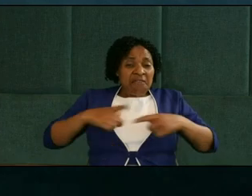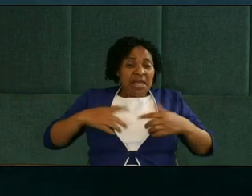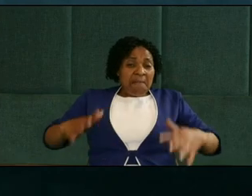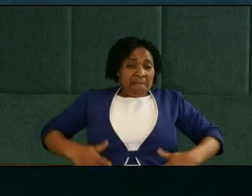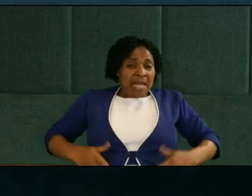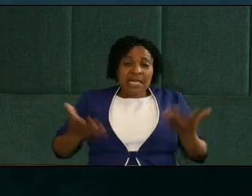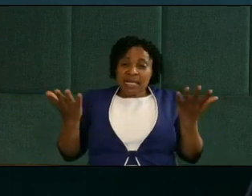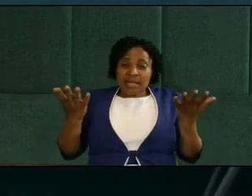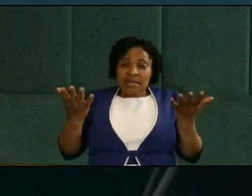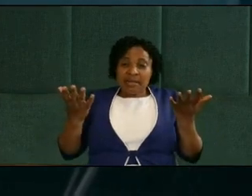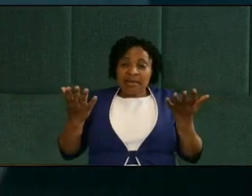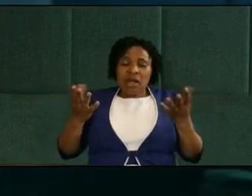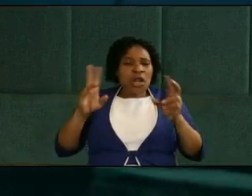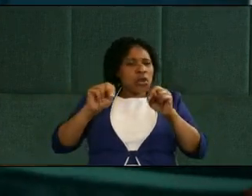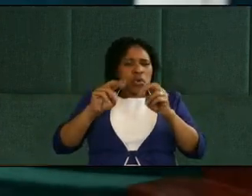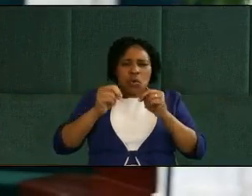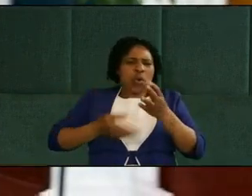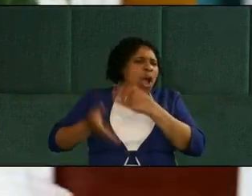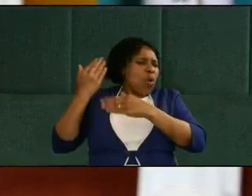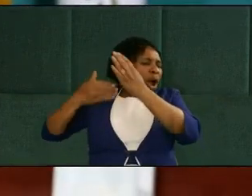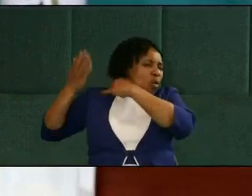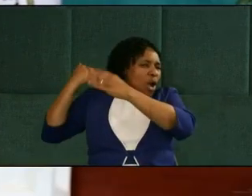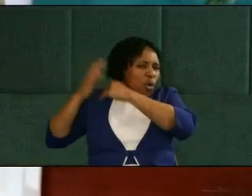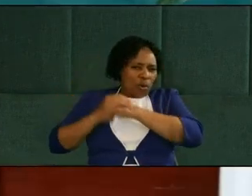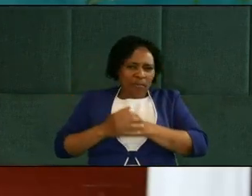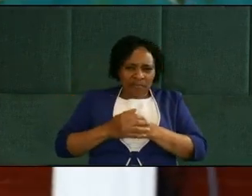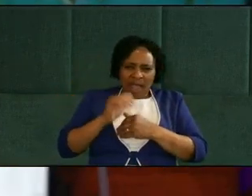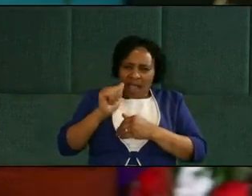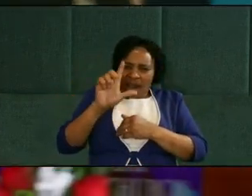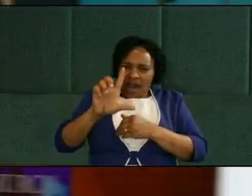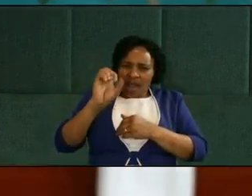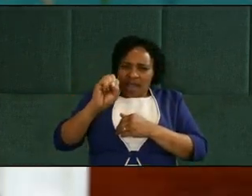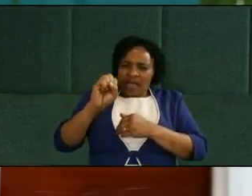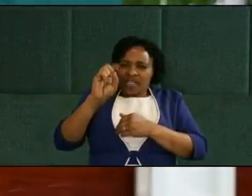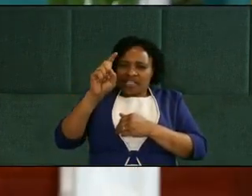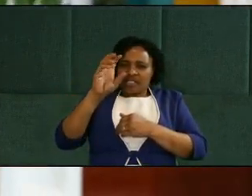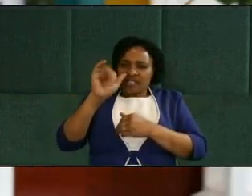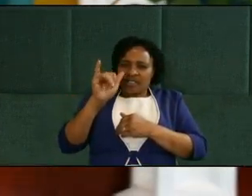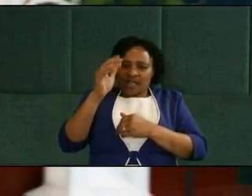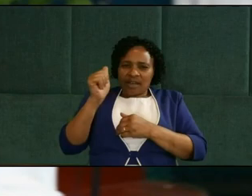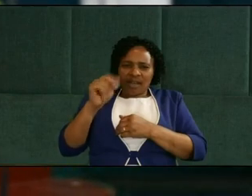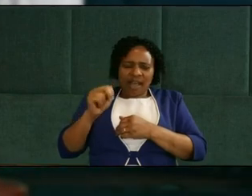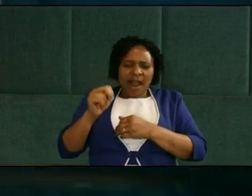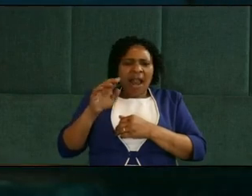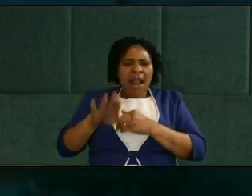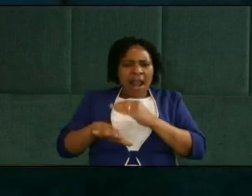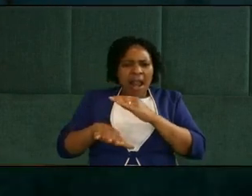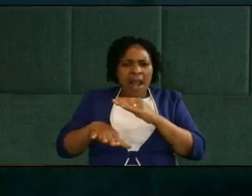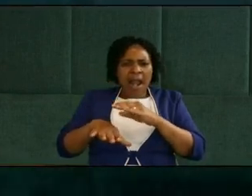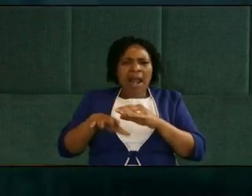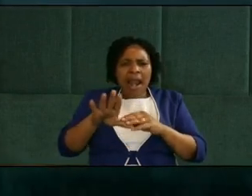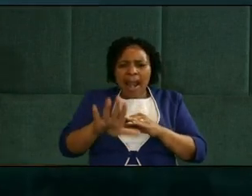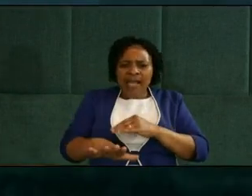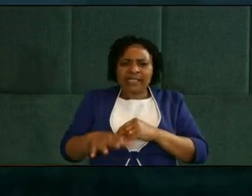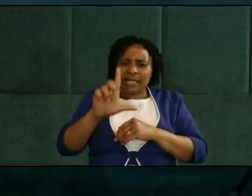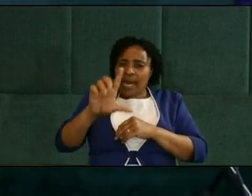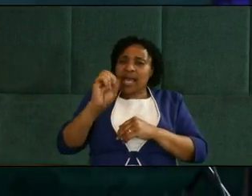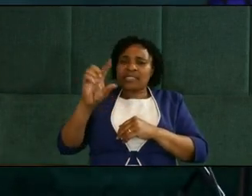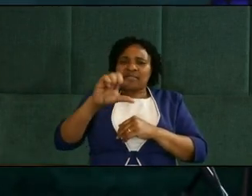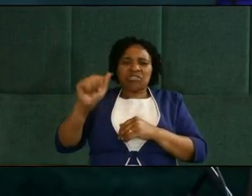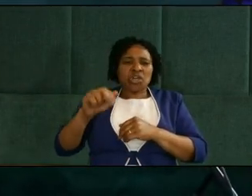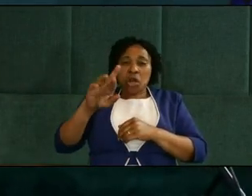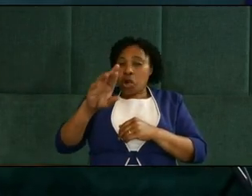thigh? No, that was way back in the days of Alexander. Are we living in the legs? No, that was way back in the days of